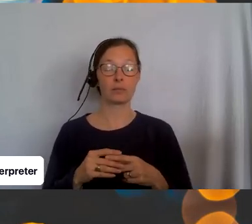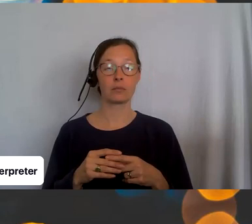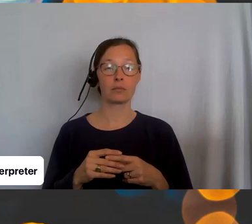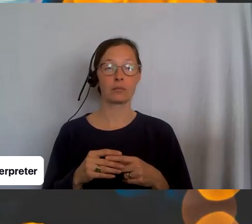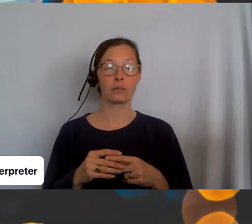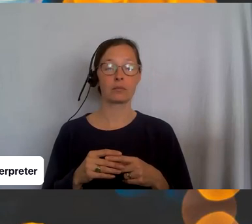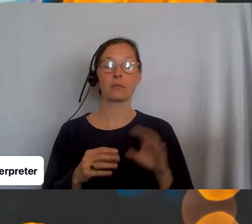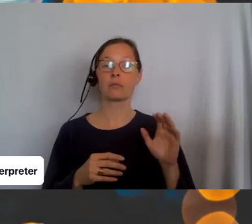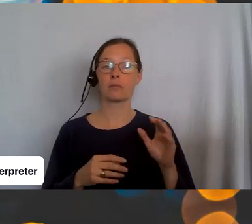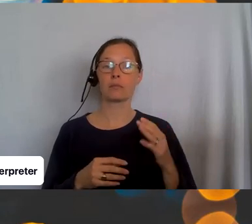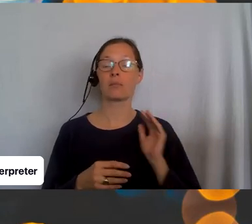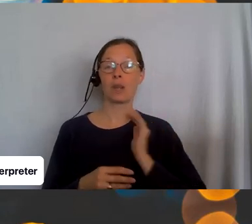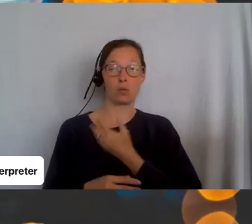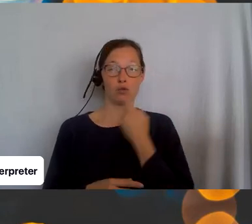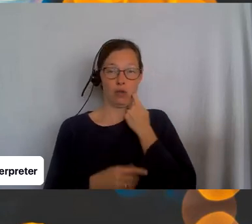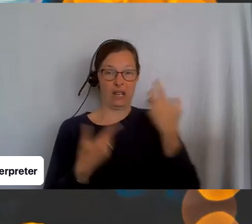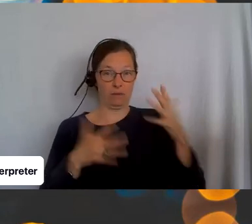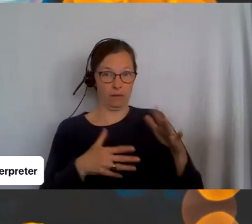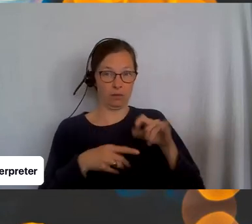cast off edge that we just had.